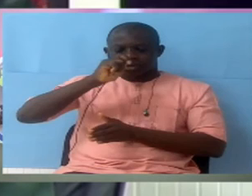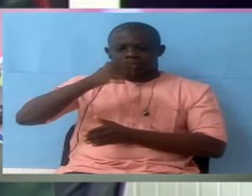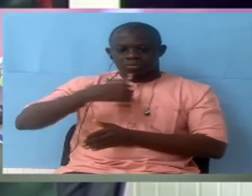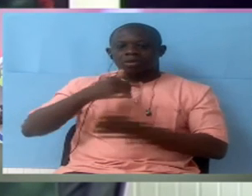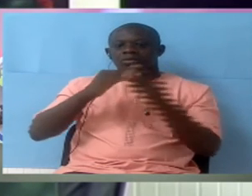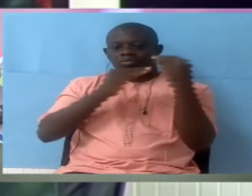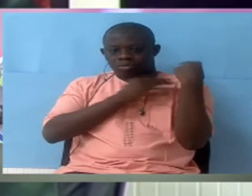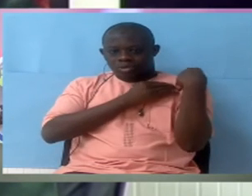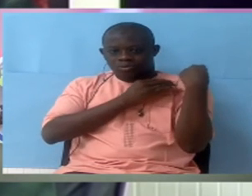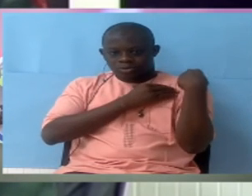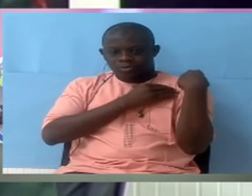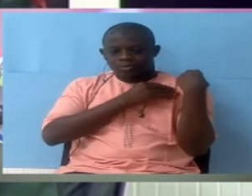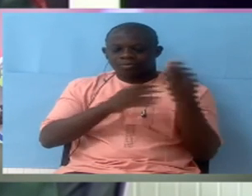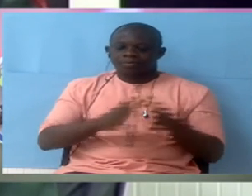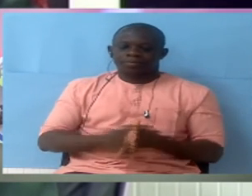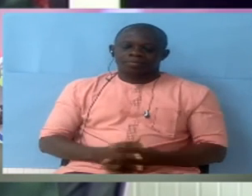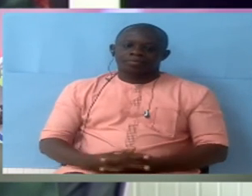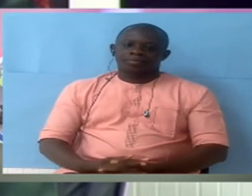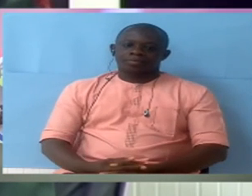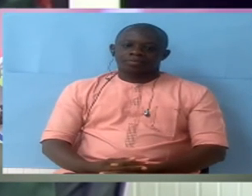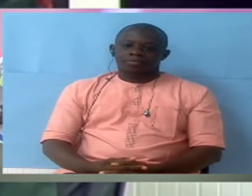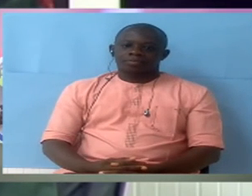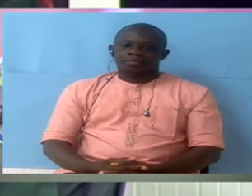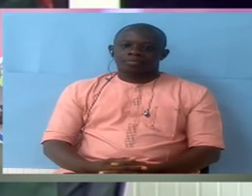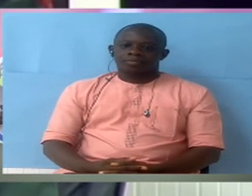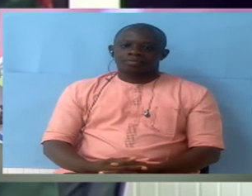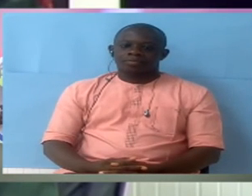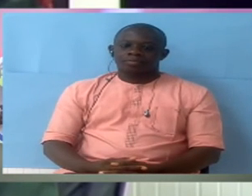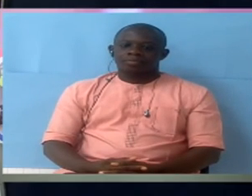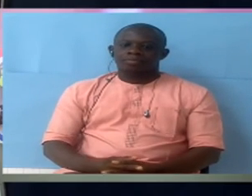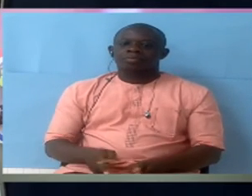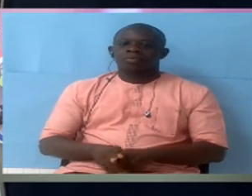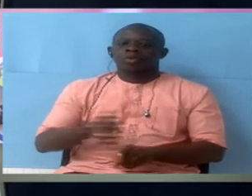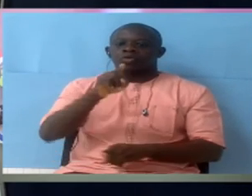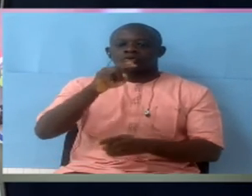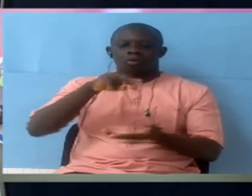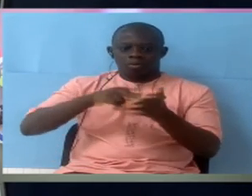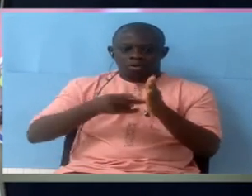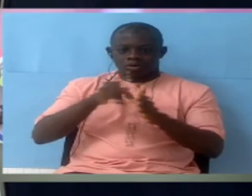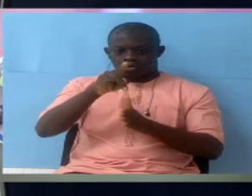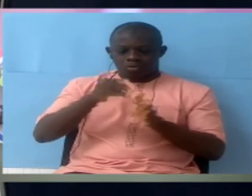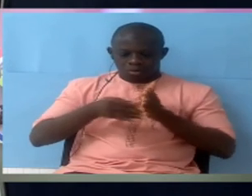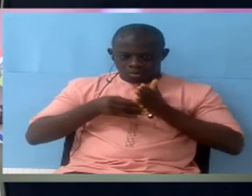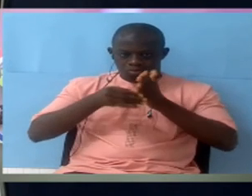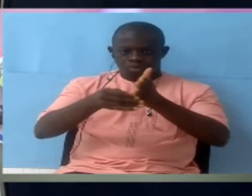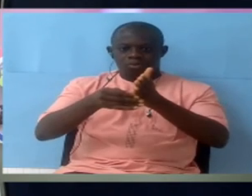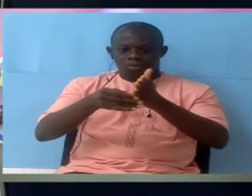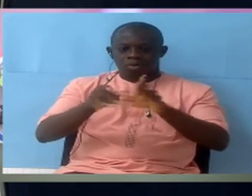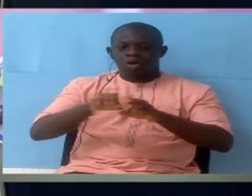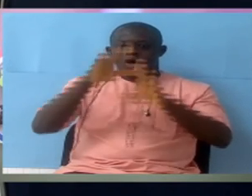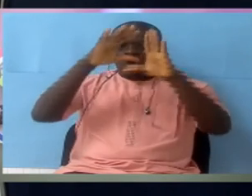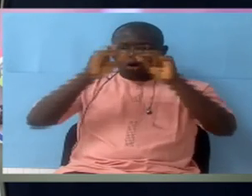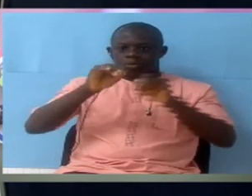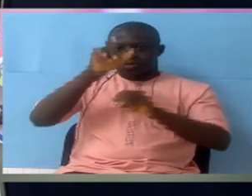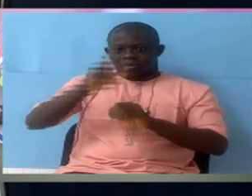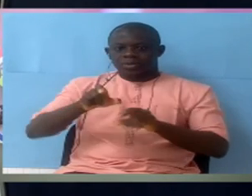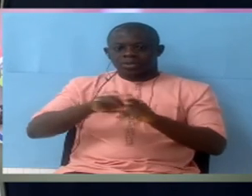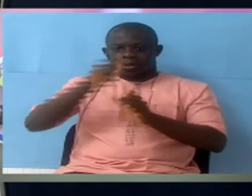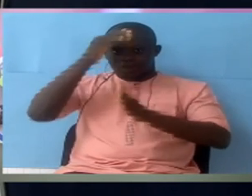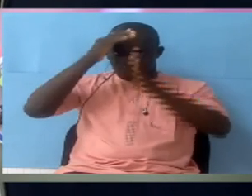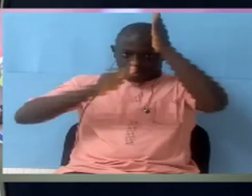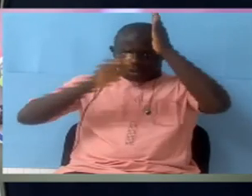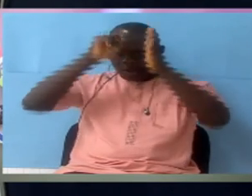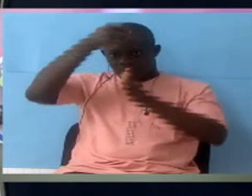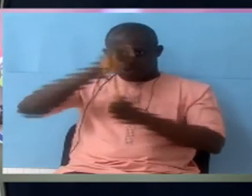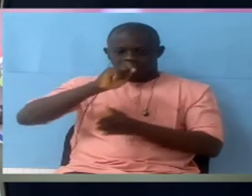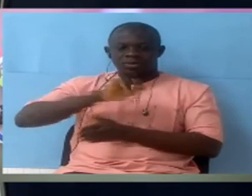ma jité won li nga xamné moy military police ba. You were the commanding officer of the military police. Yes, Council.